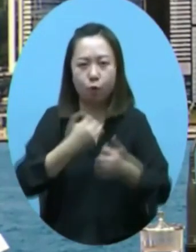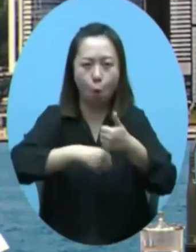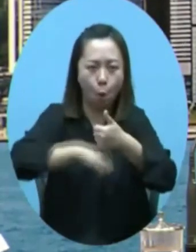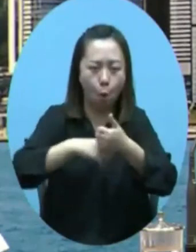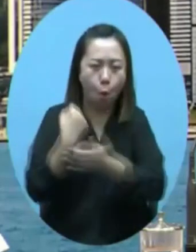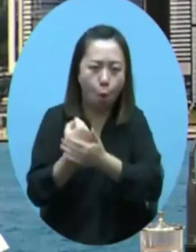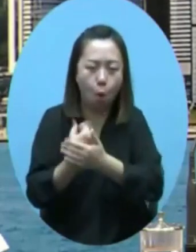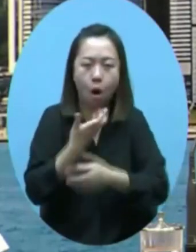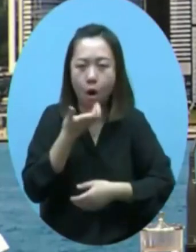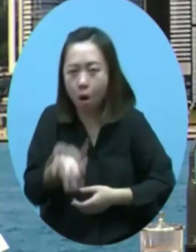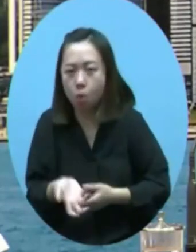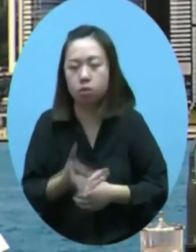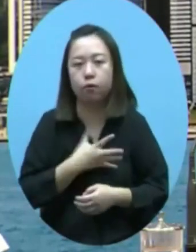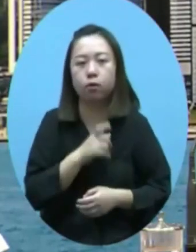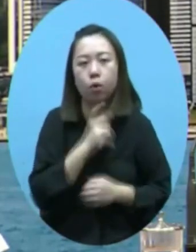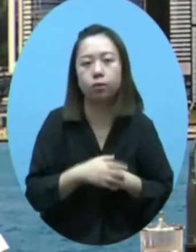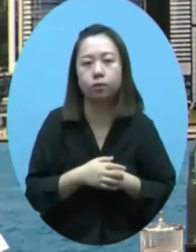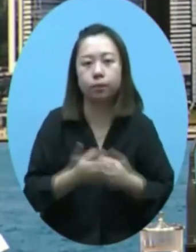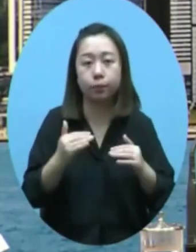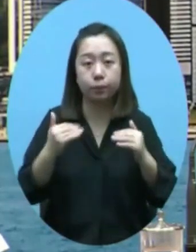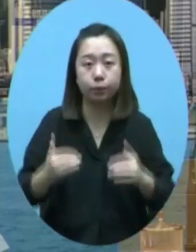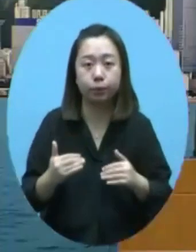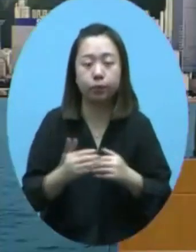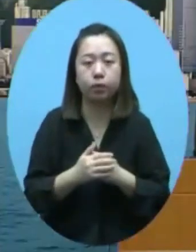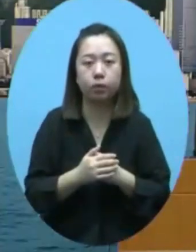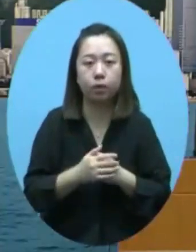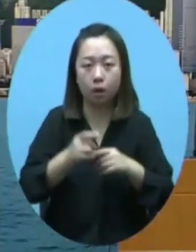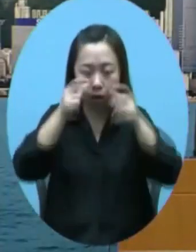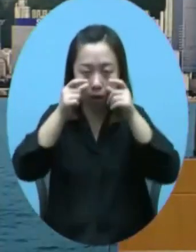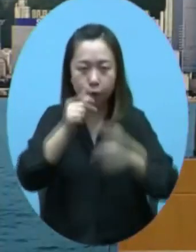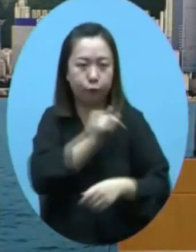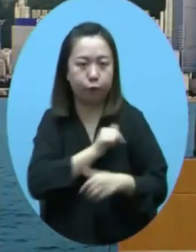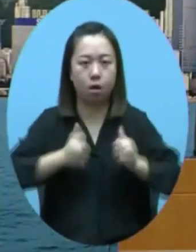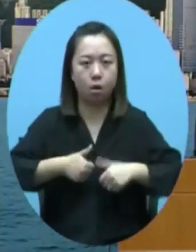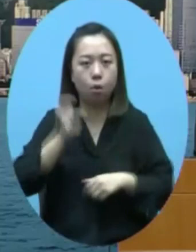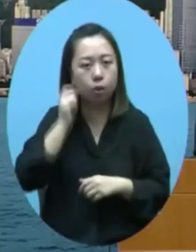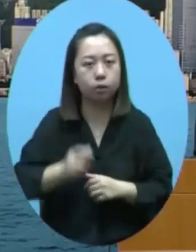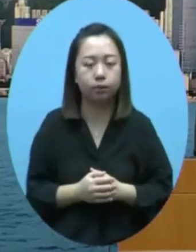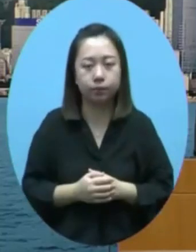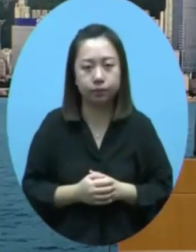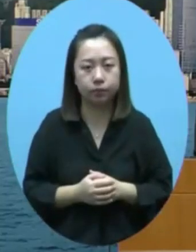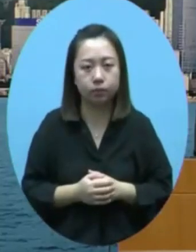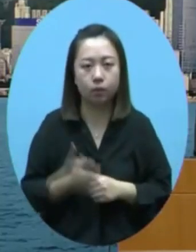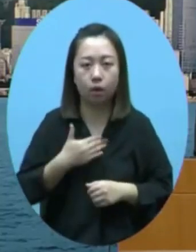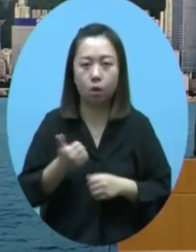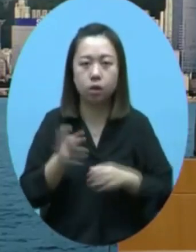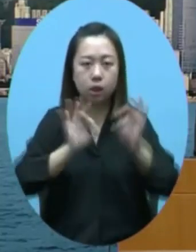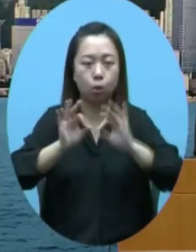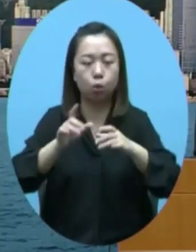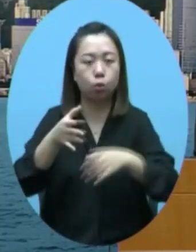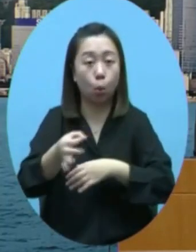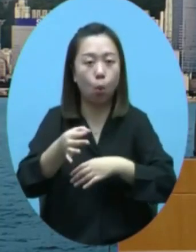here in old people, here we've seen more cases with high fever or, fever and or